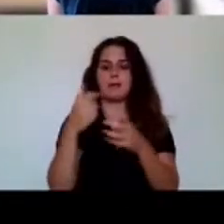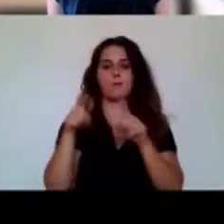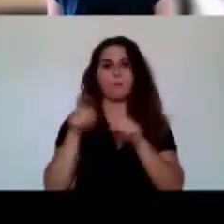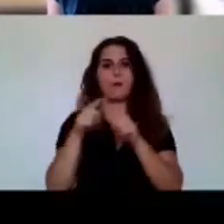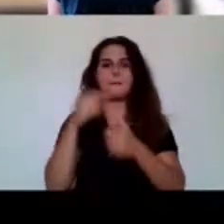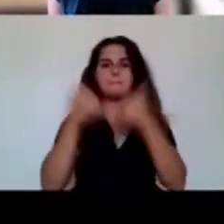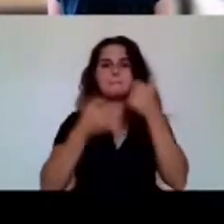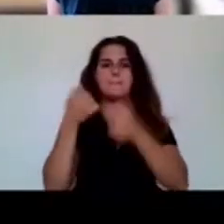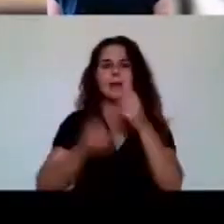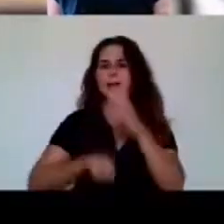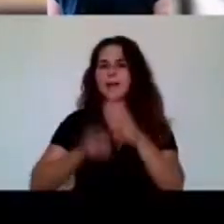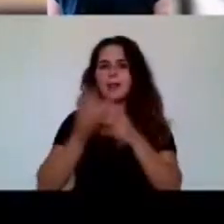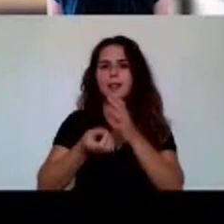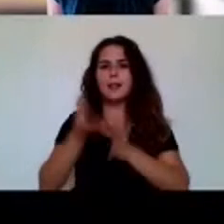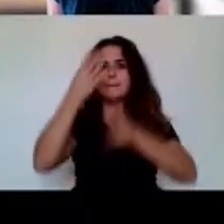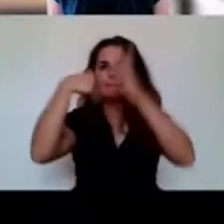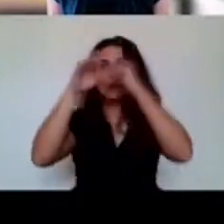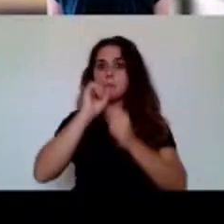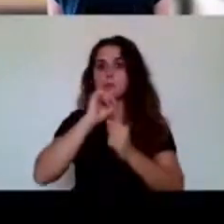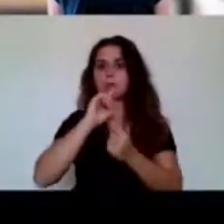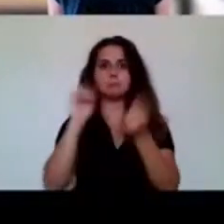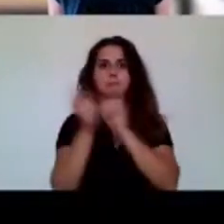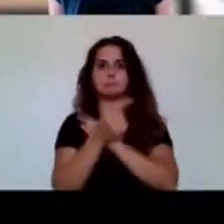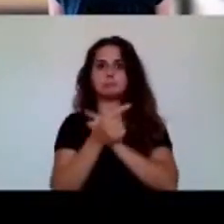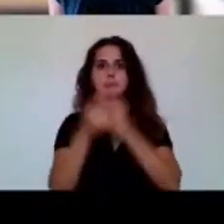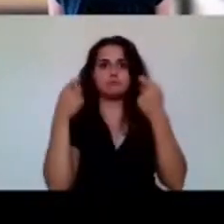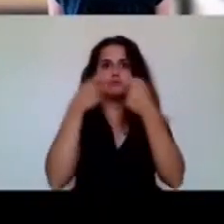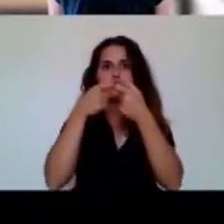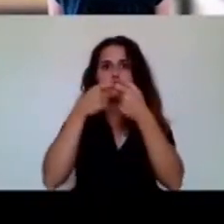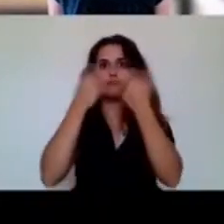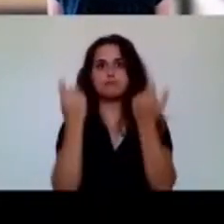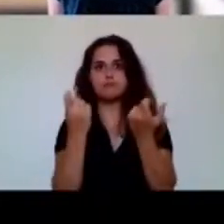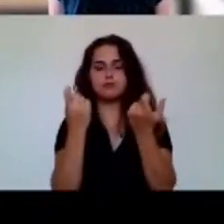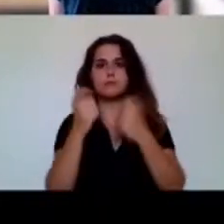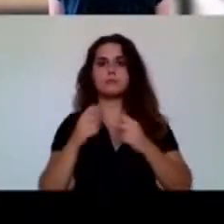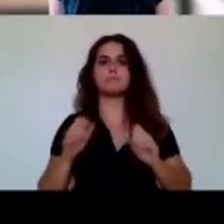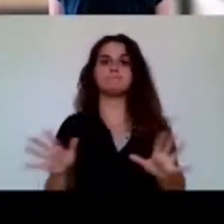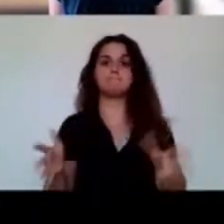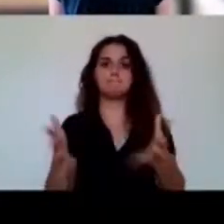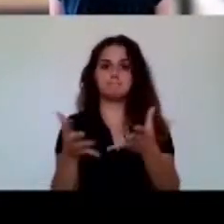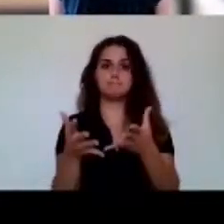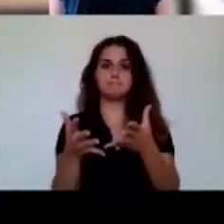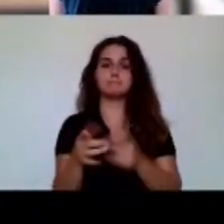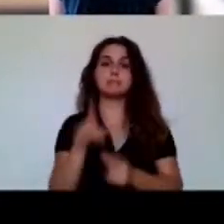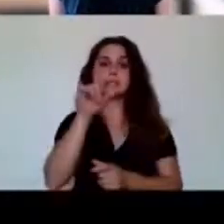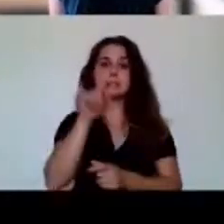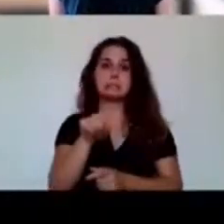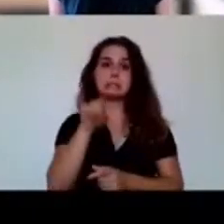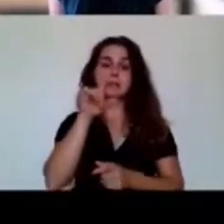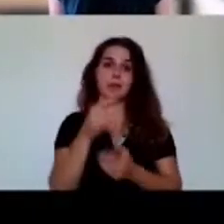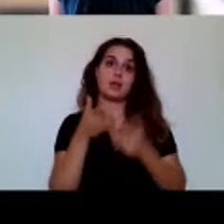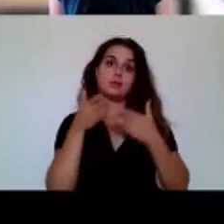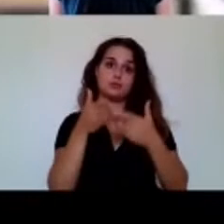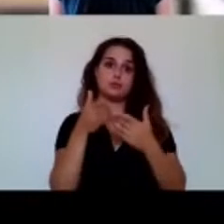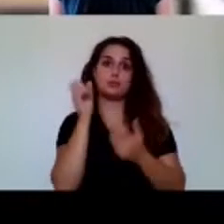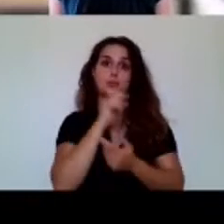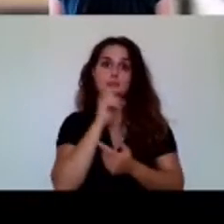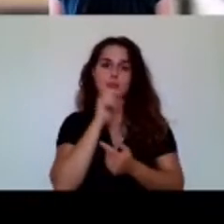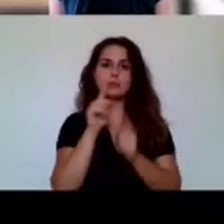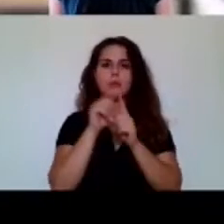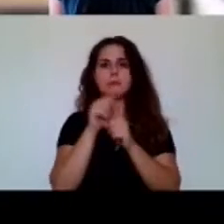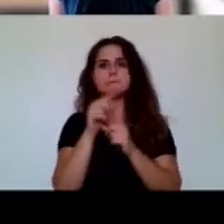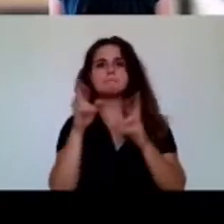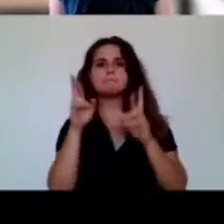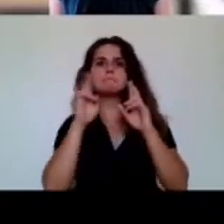that can rapidly learn and unlearn associations between stimuli. Often this ability is helpful. It can help us make